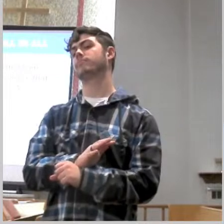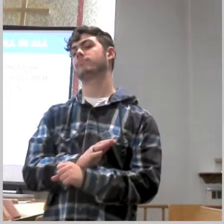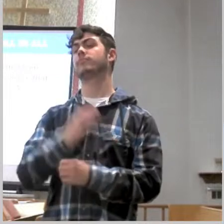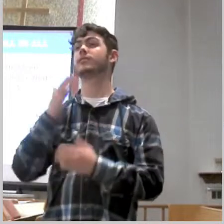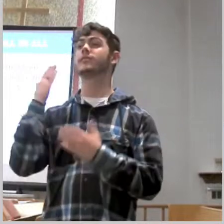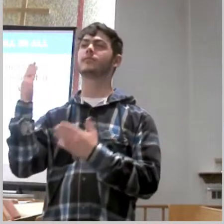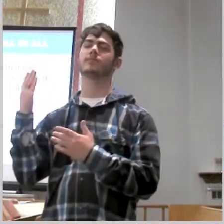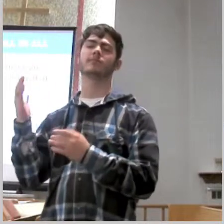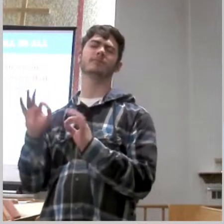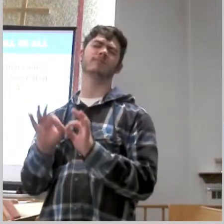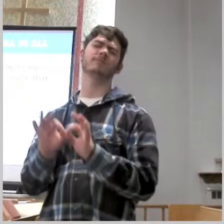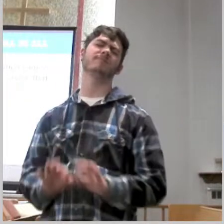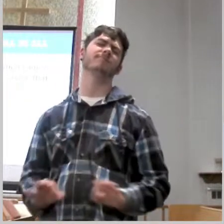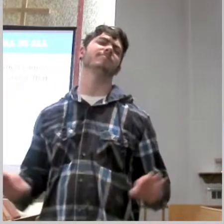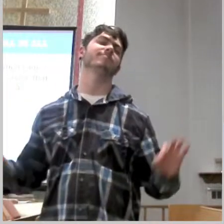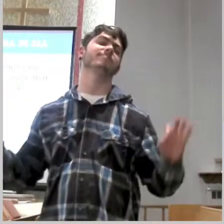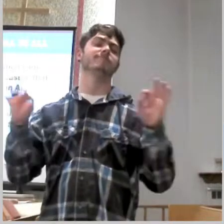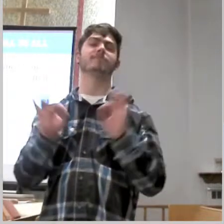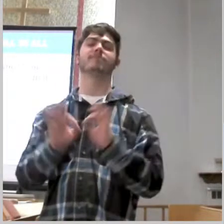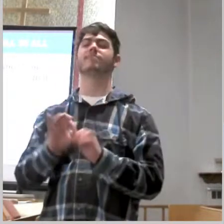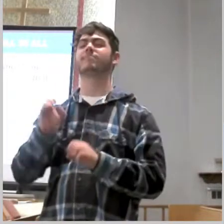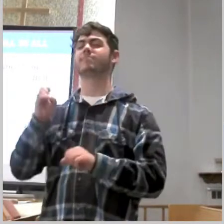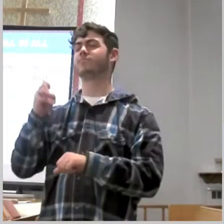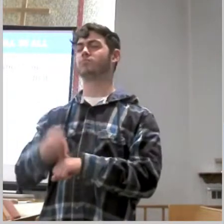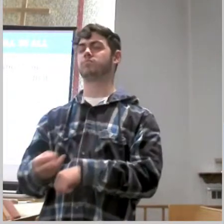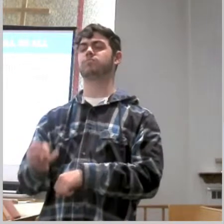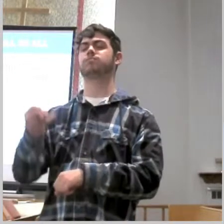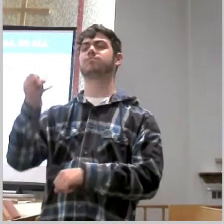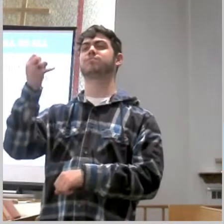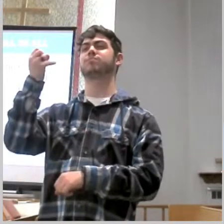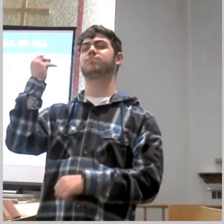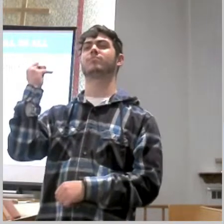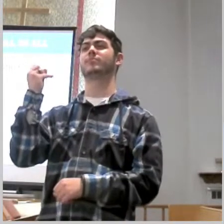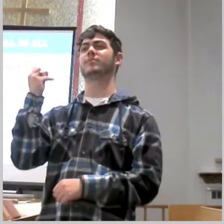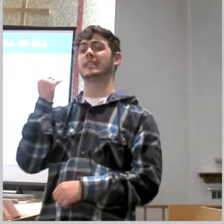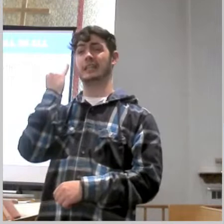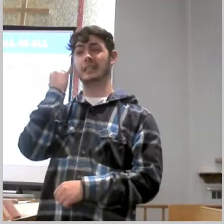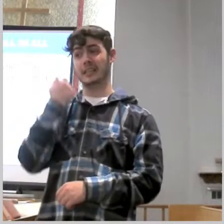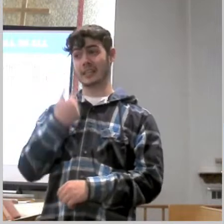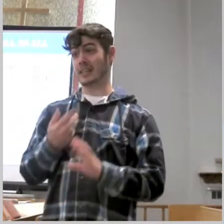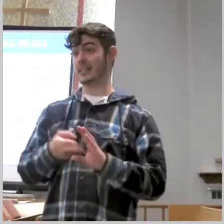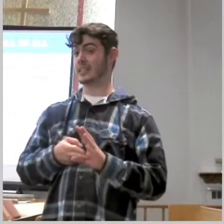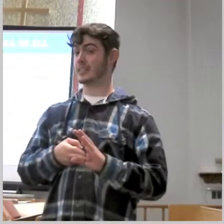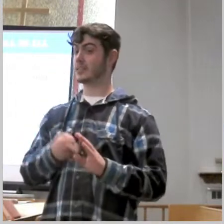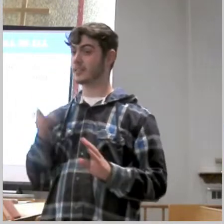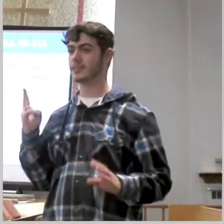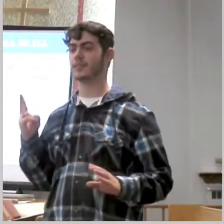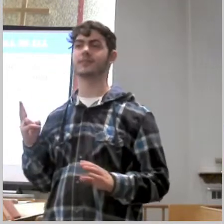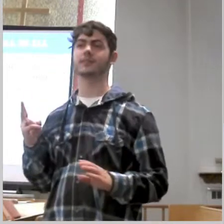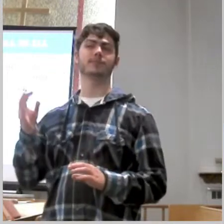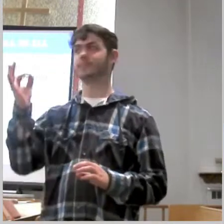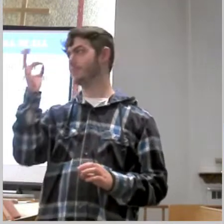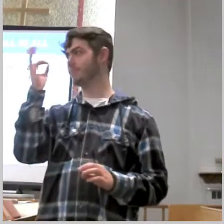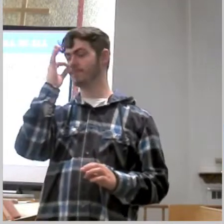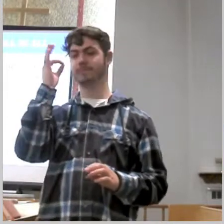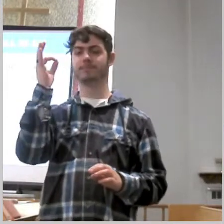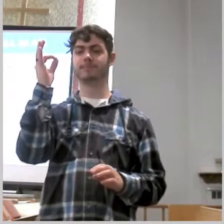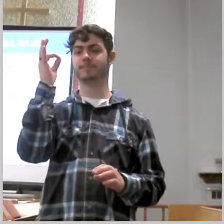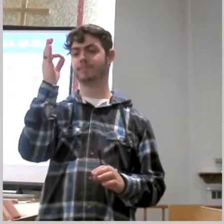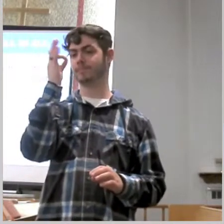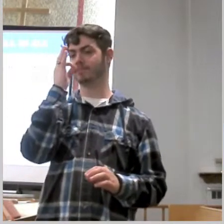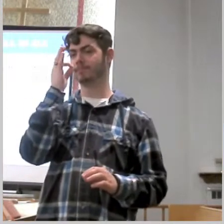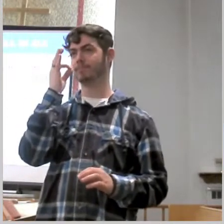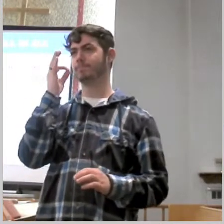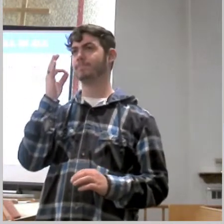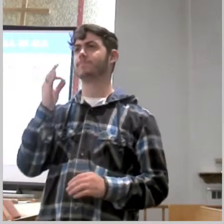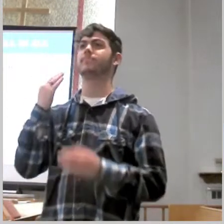all. Seeking you as a precious jewel, Lord, to give up, I'd